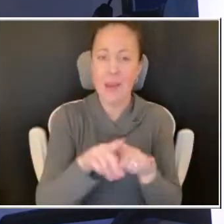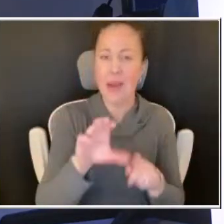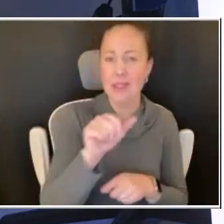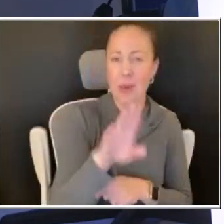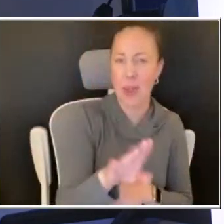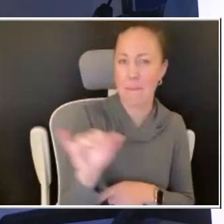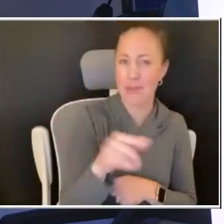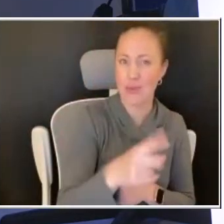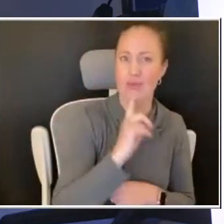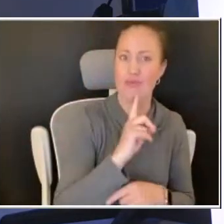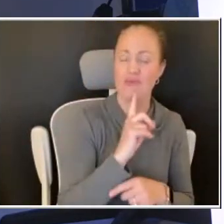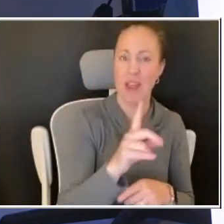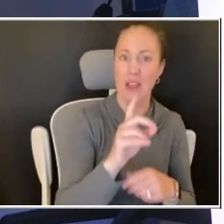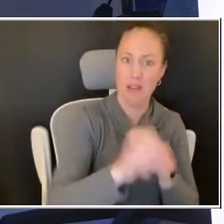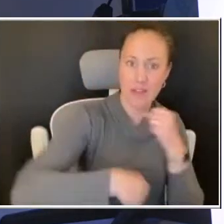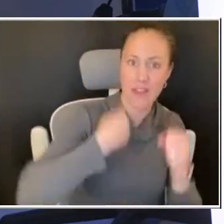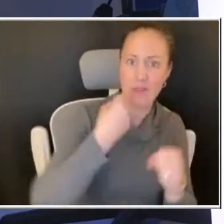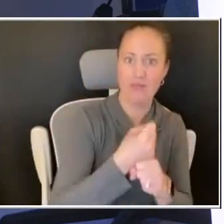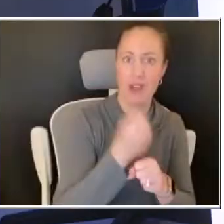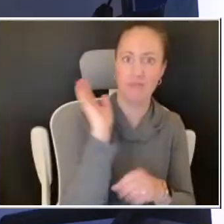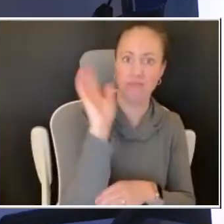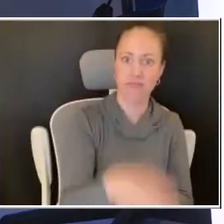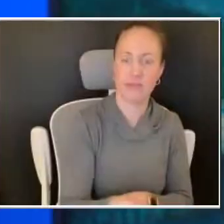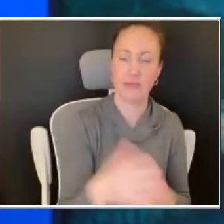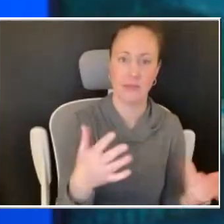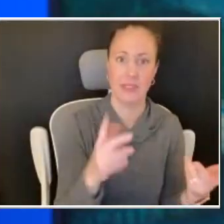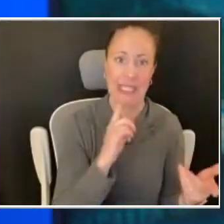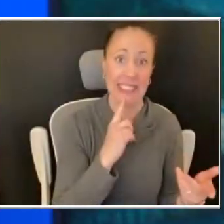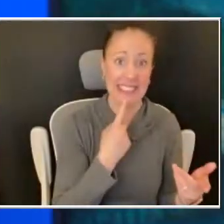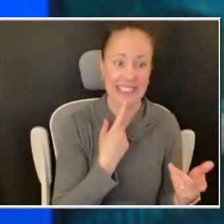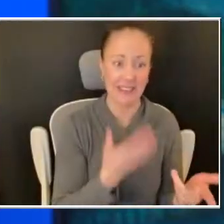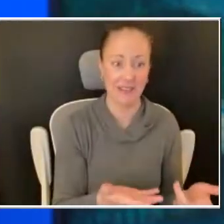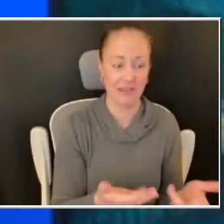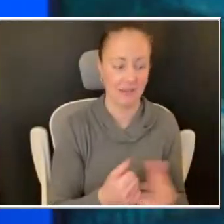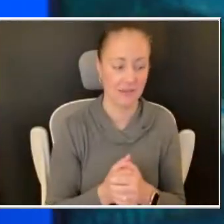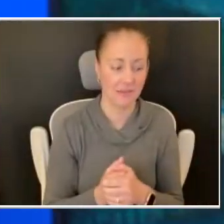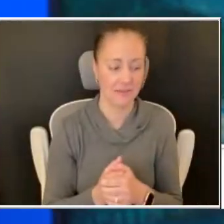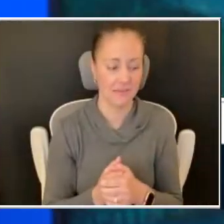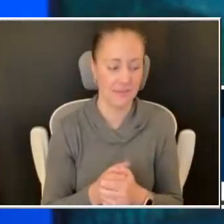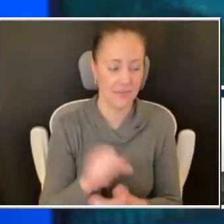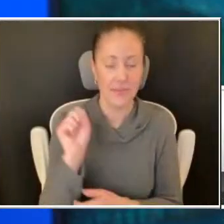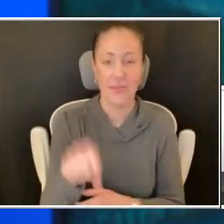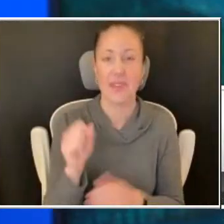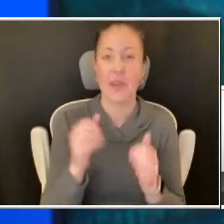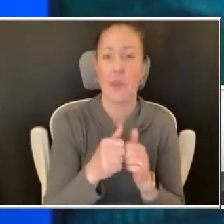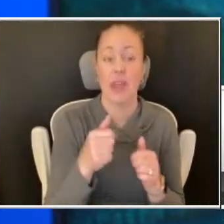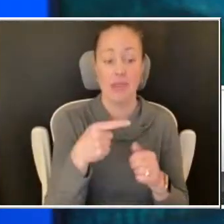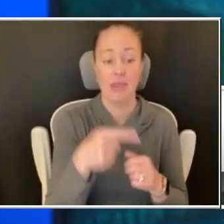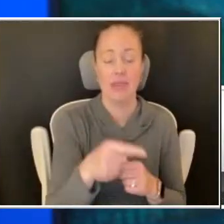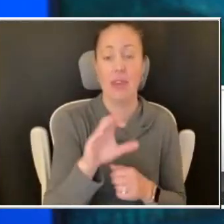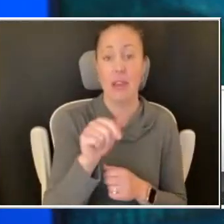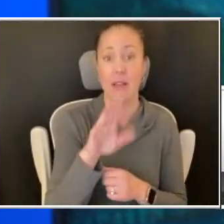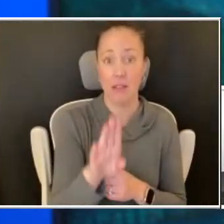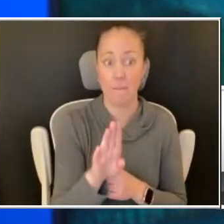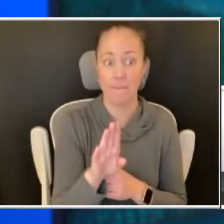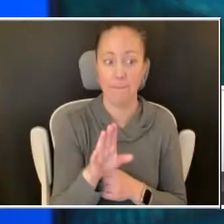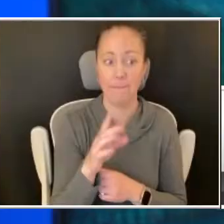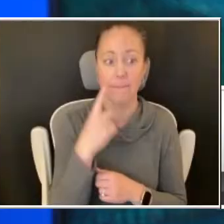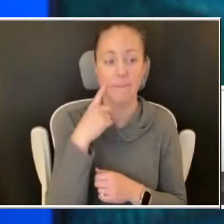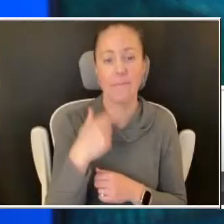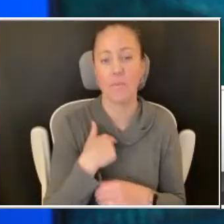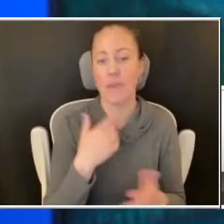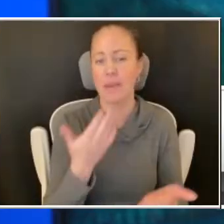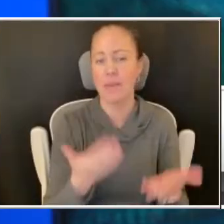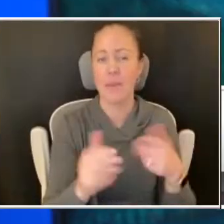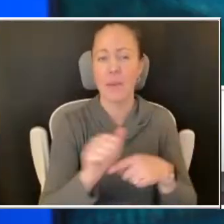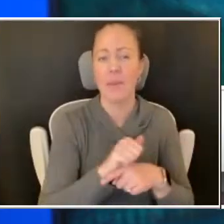very intense. Yes. Explain that to folks who don't understand. Yeah, so in club season, for me, we practice 4 days a week. We